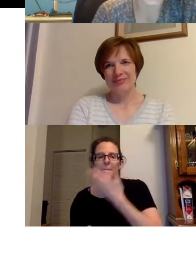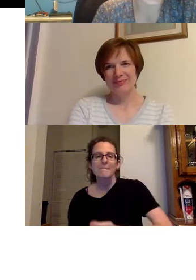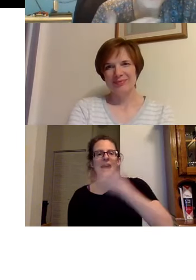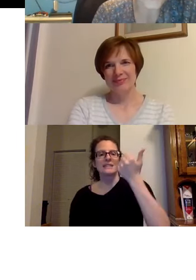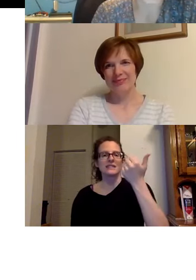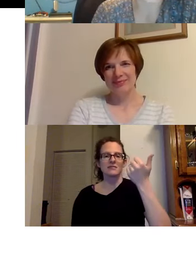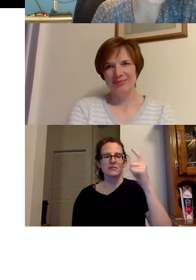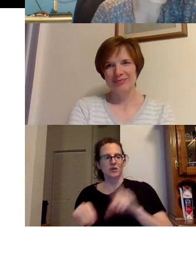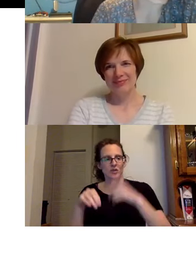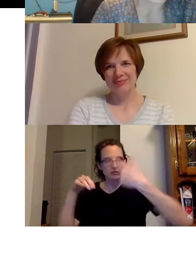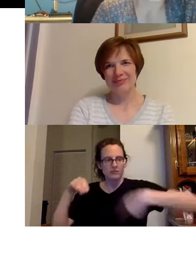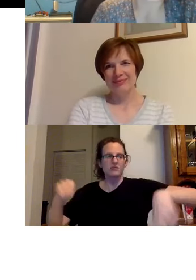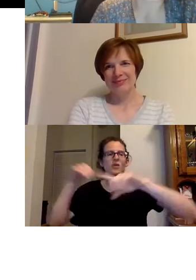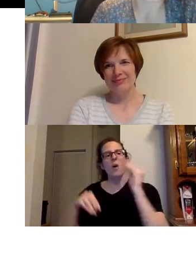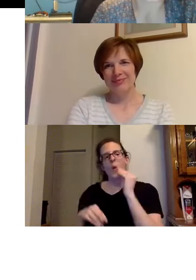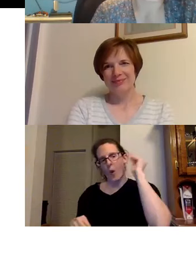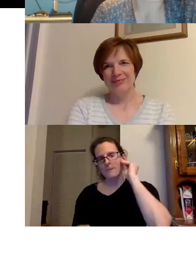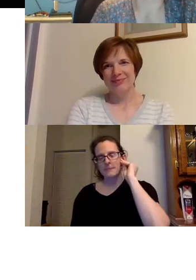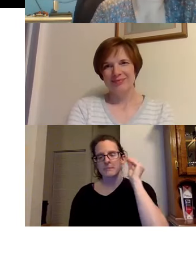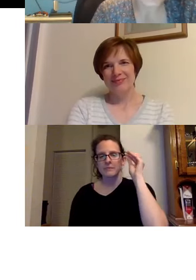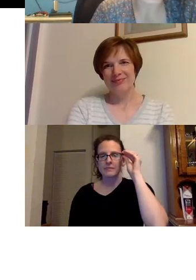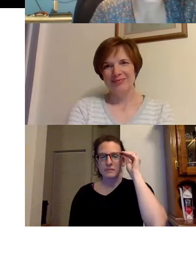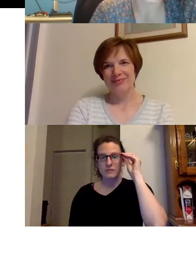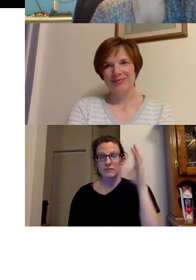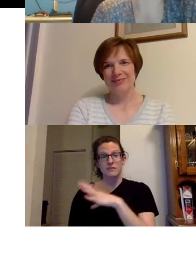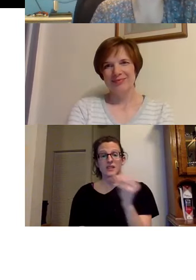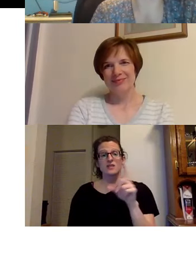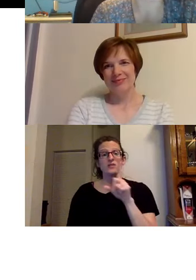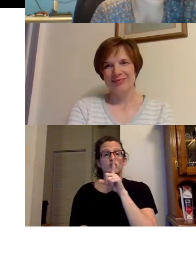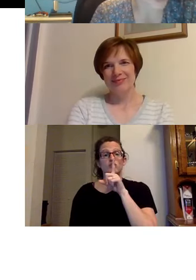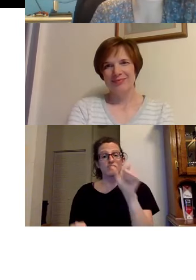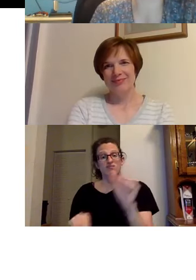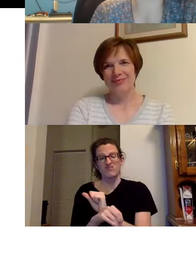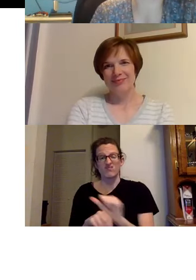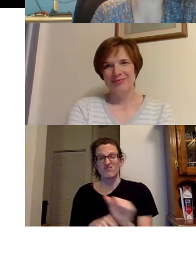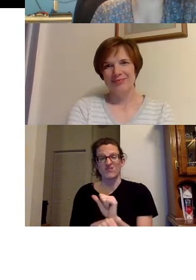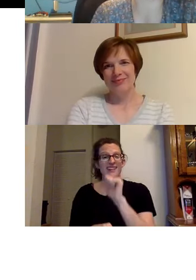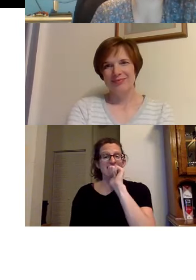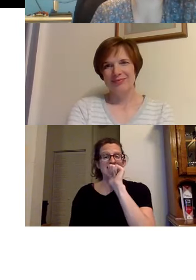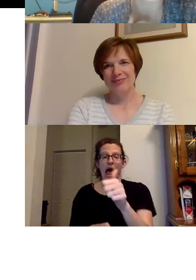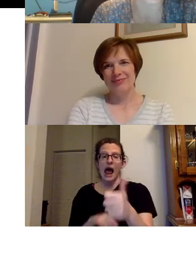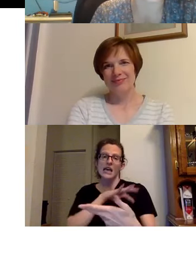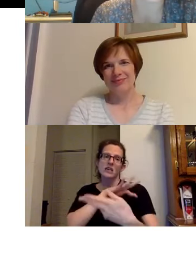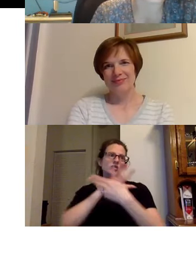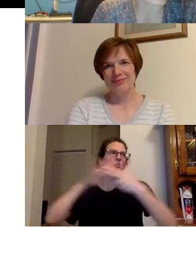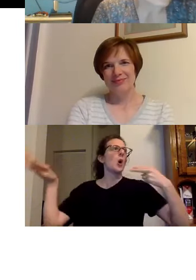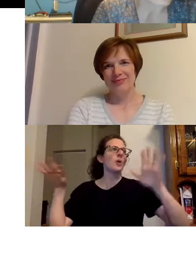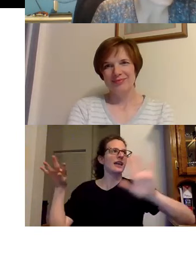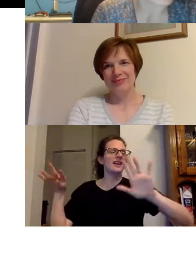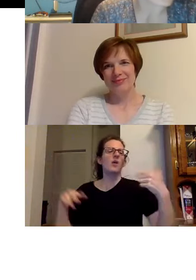to homes. And it truly is not a slogan, it is our